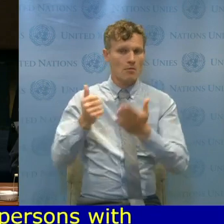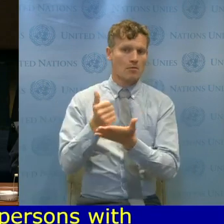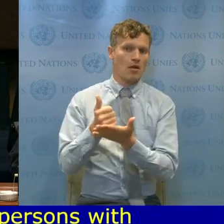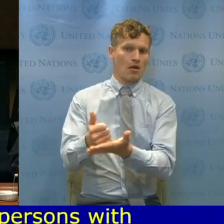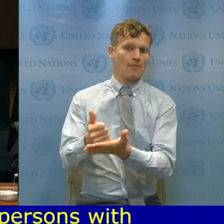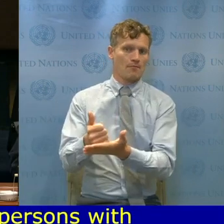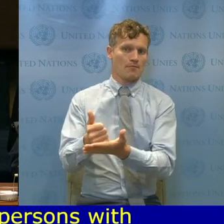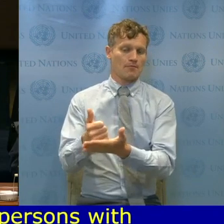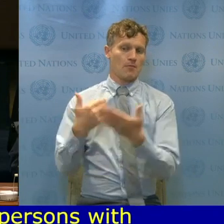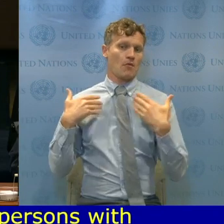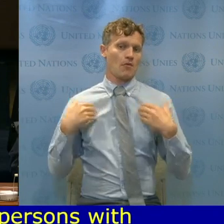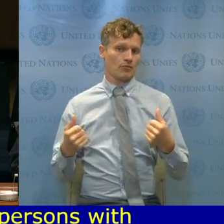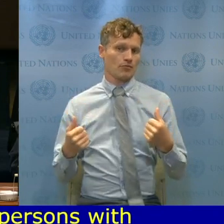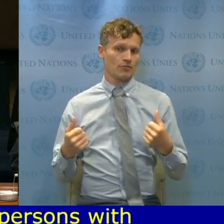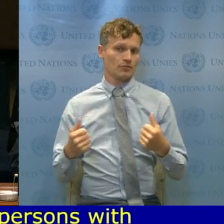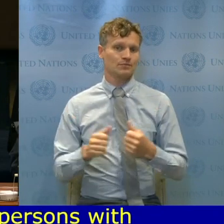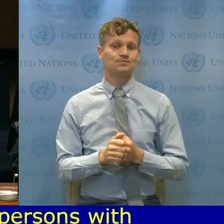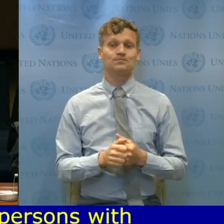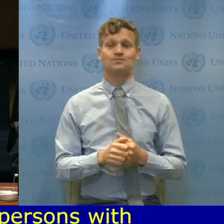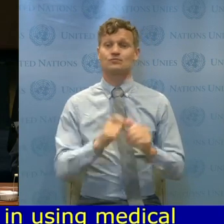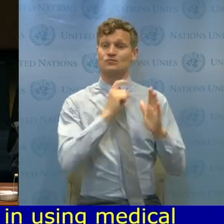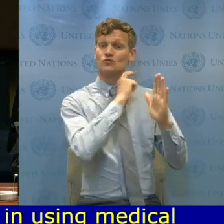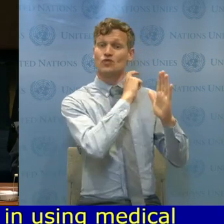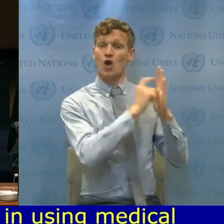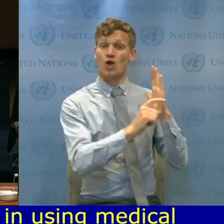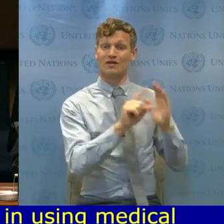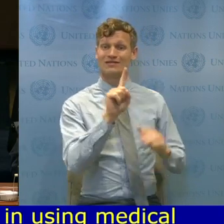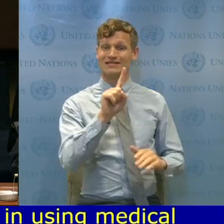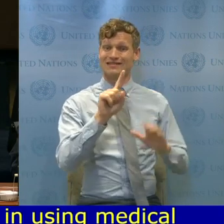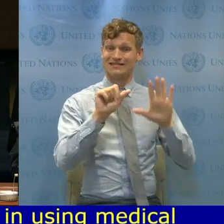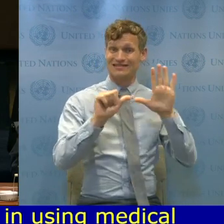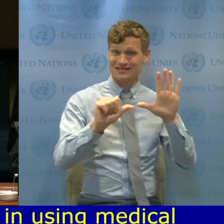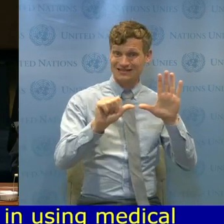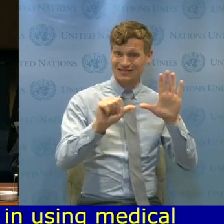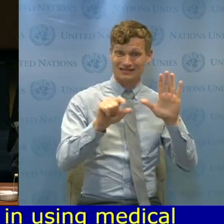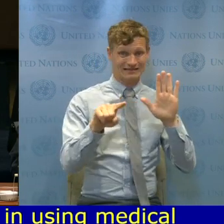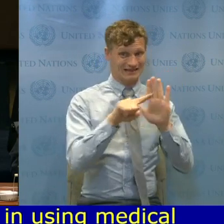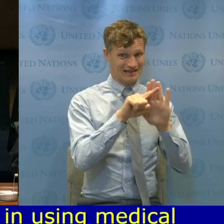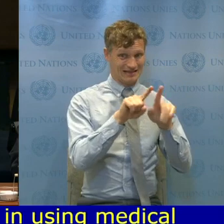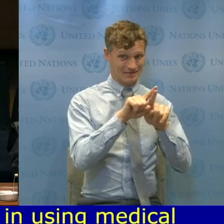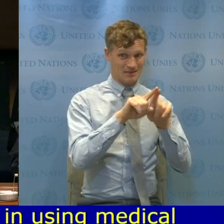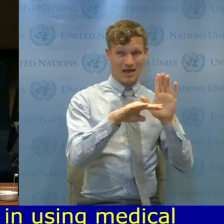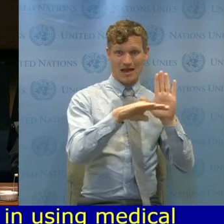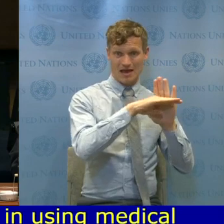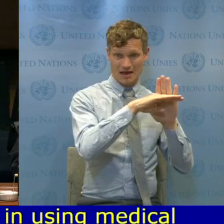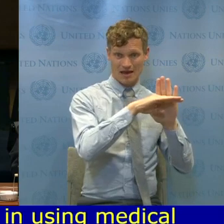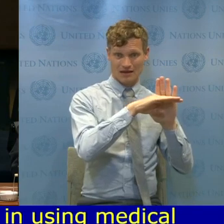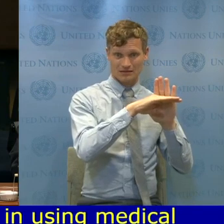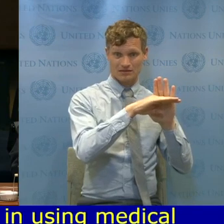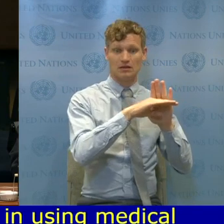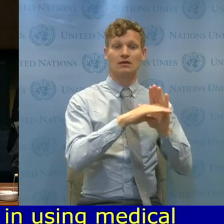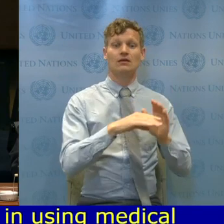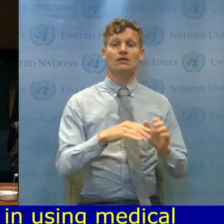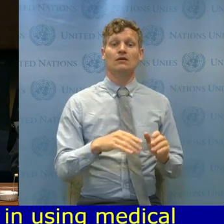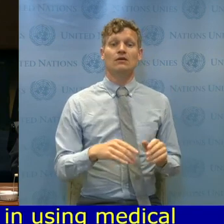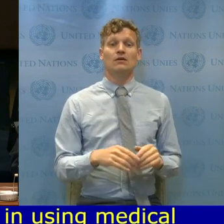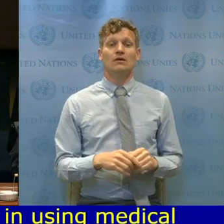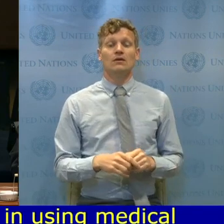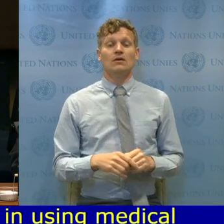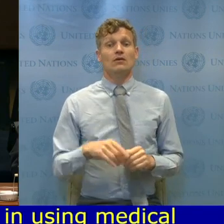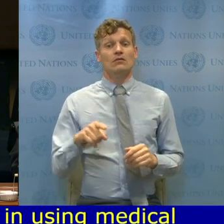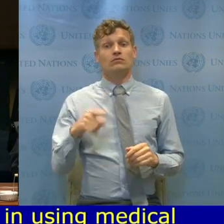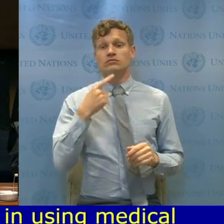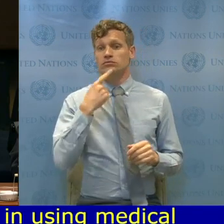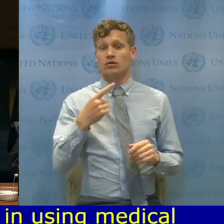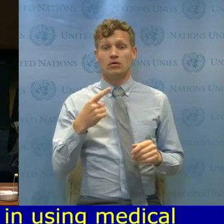Act, the Ministry of Health and Welfare has been carrying out pilot projects on a system for the physicians in charge of